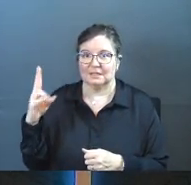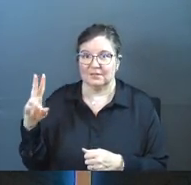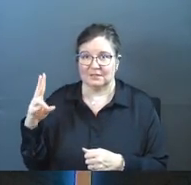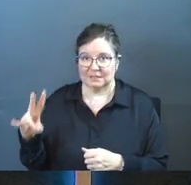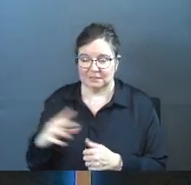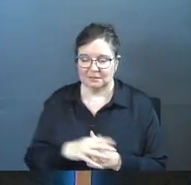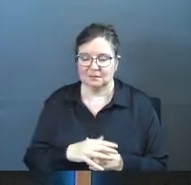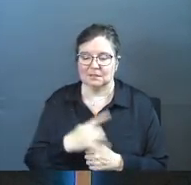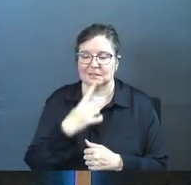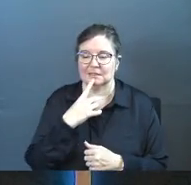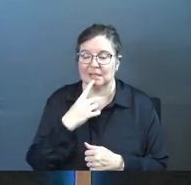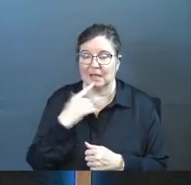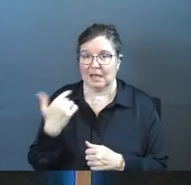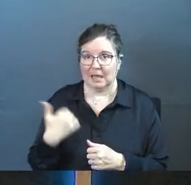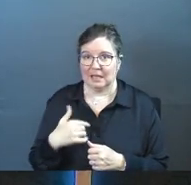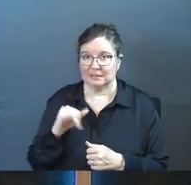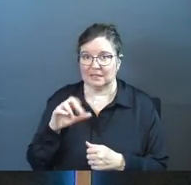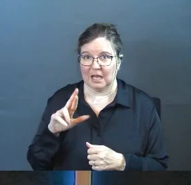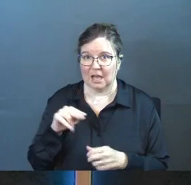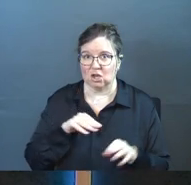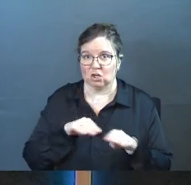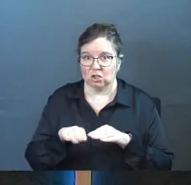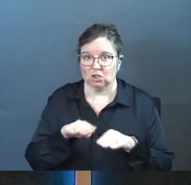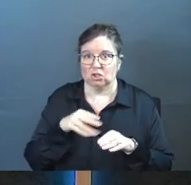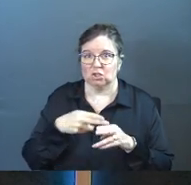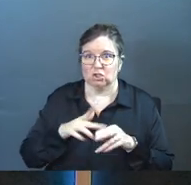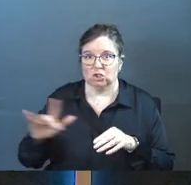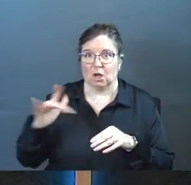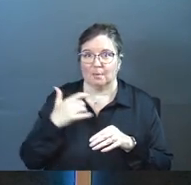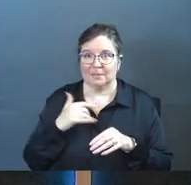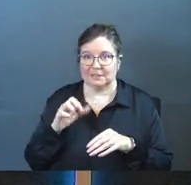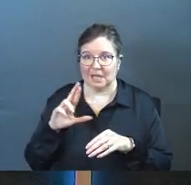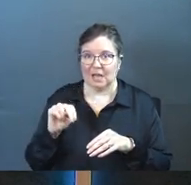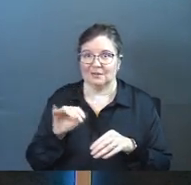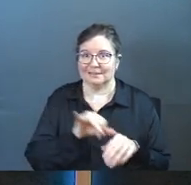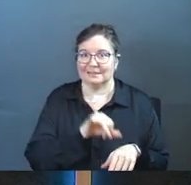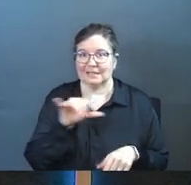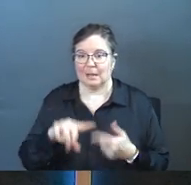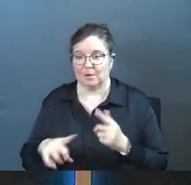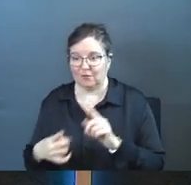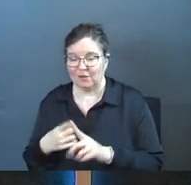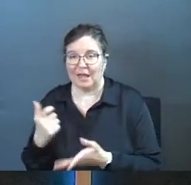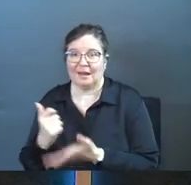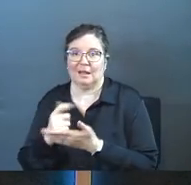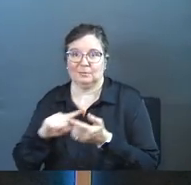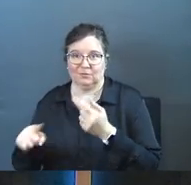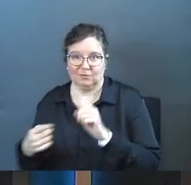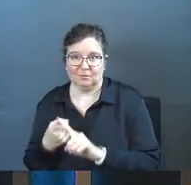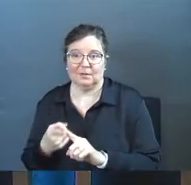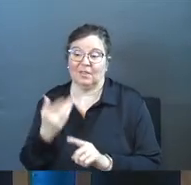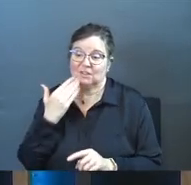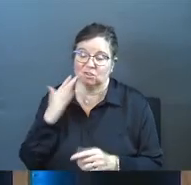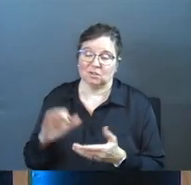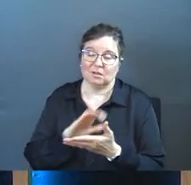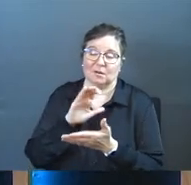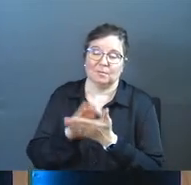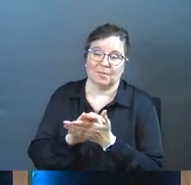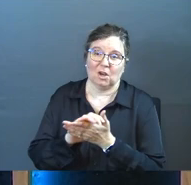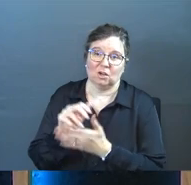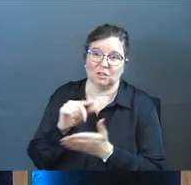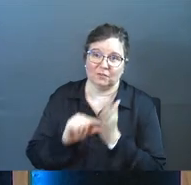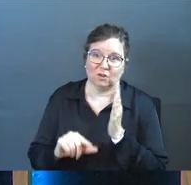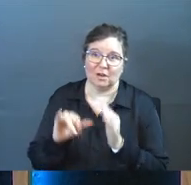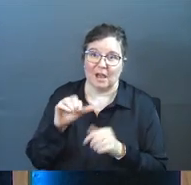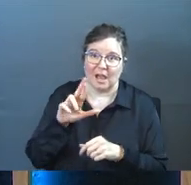Proverbs 27:17. It says, as iron sharpens iron, so a friend sharpens a friend. That's a good marriage verse right there.